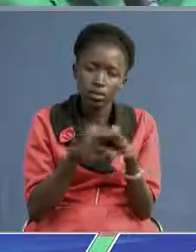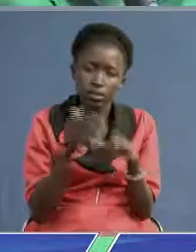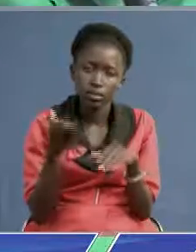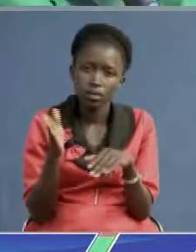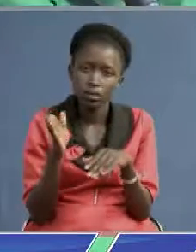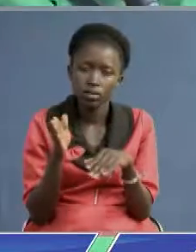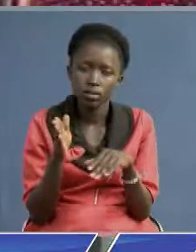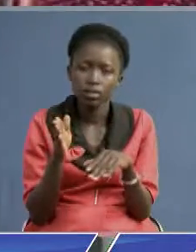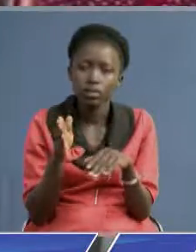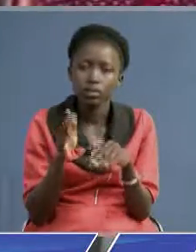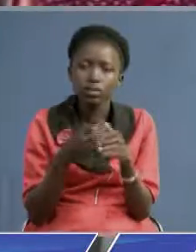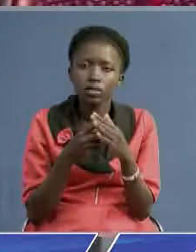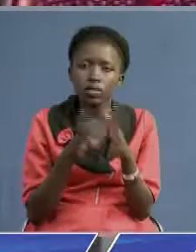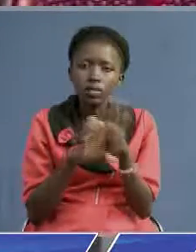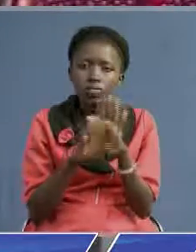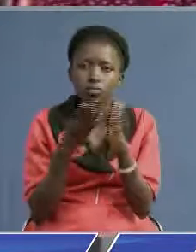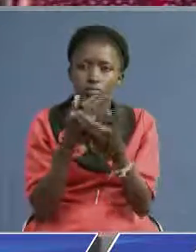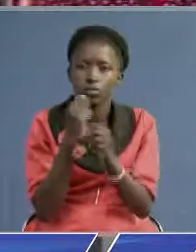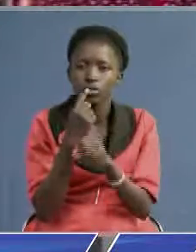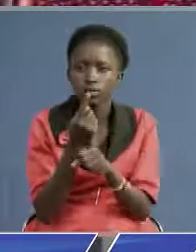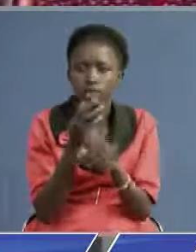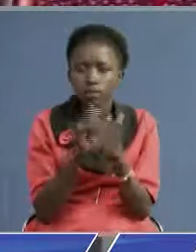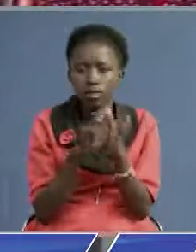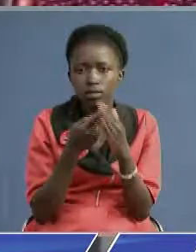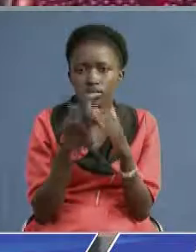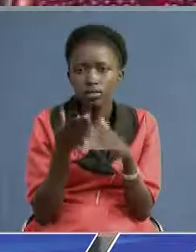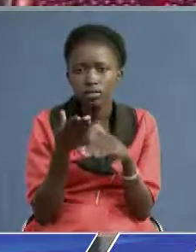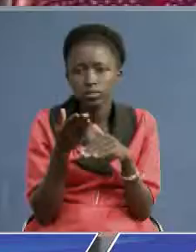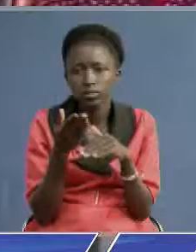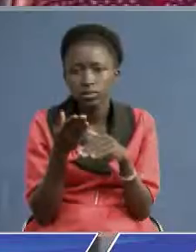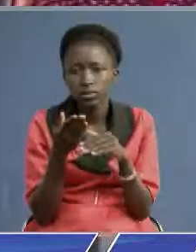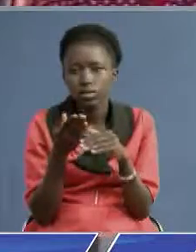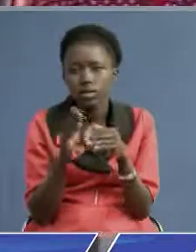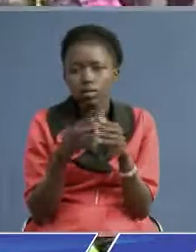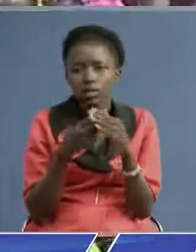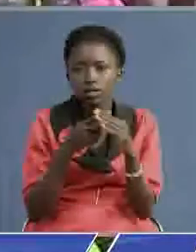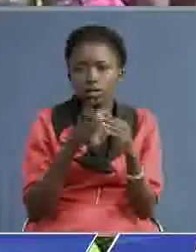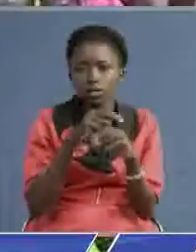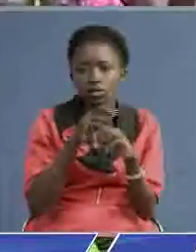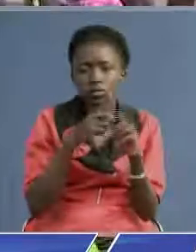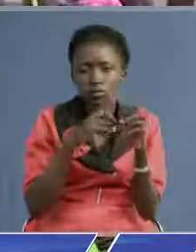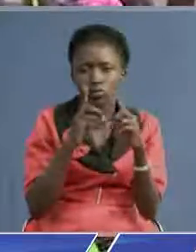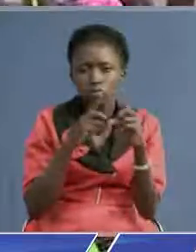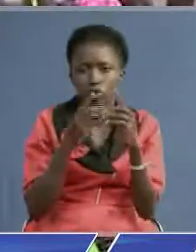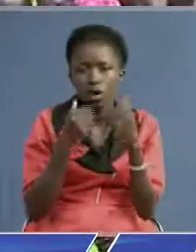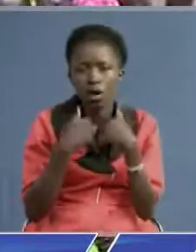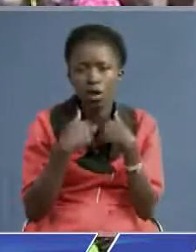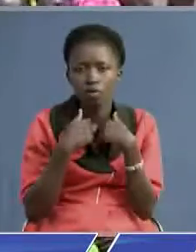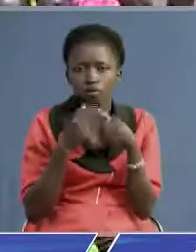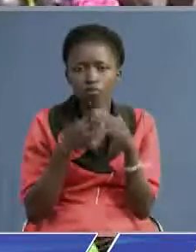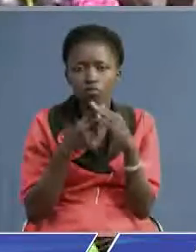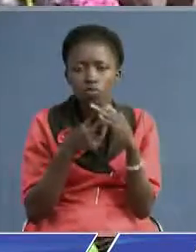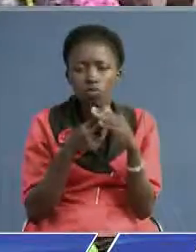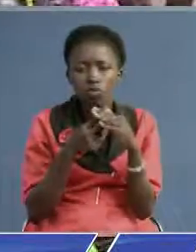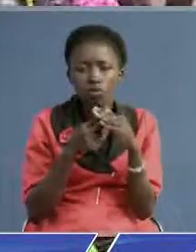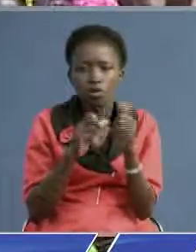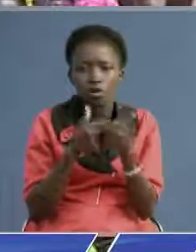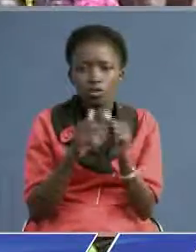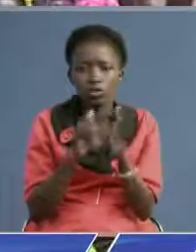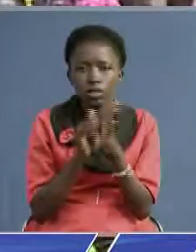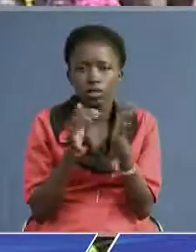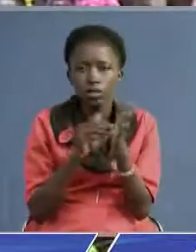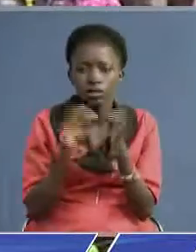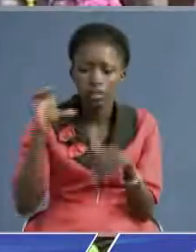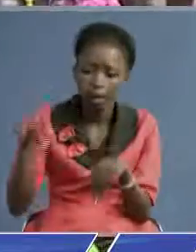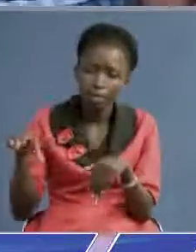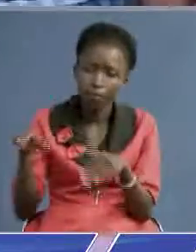Kimani Ichungwa, the Deputy President said that the National Transport and Safety Authority has been asked to take stern action against matatu